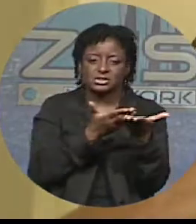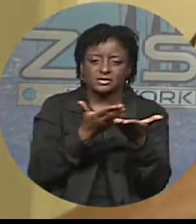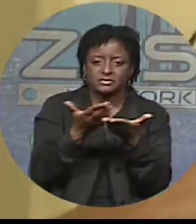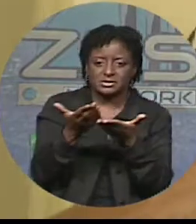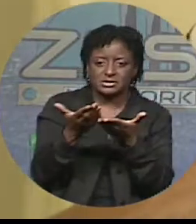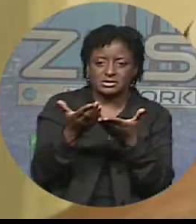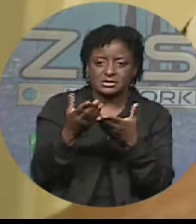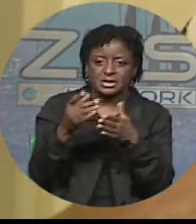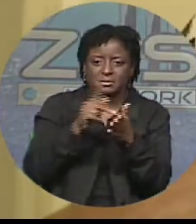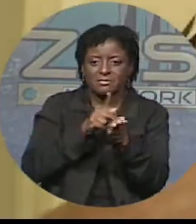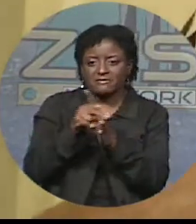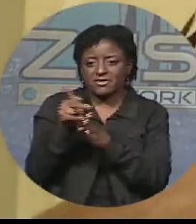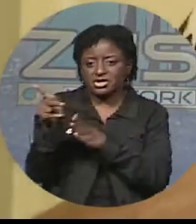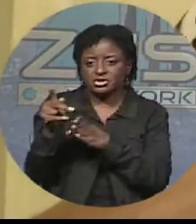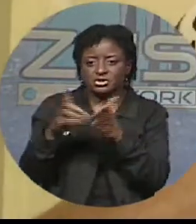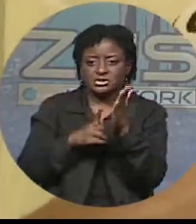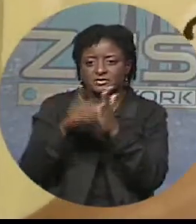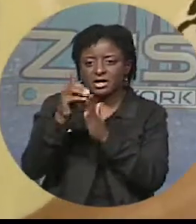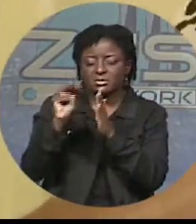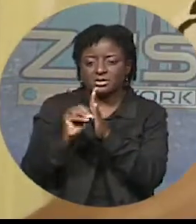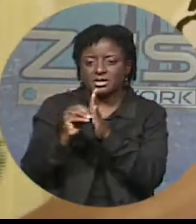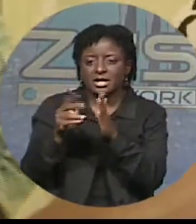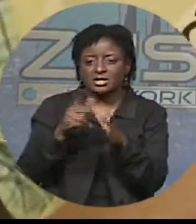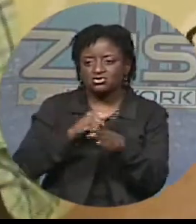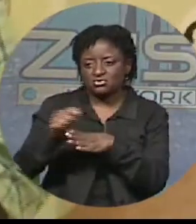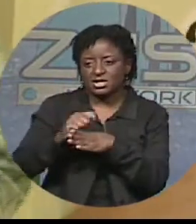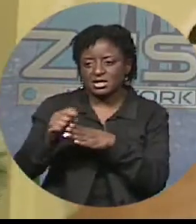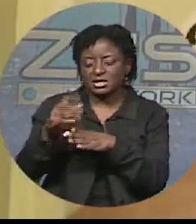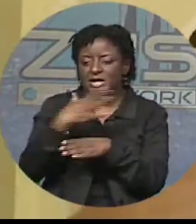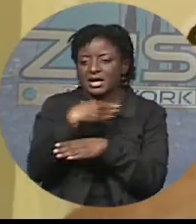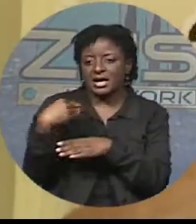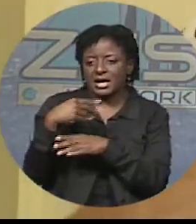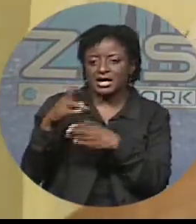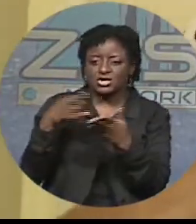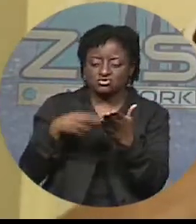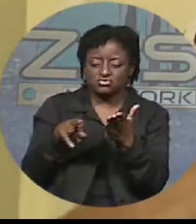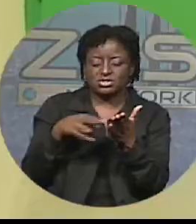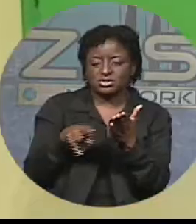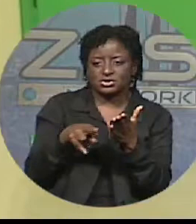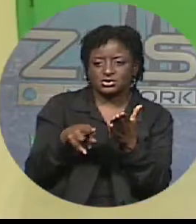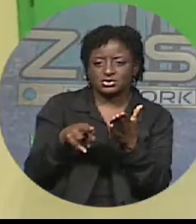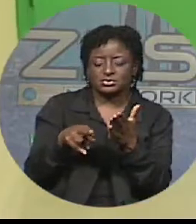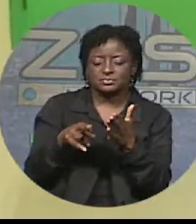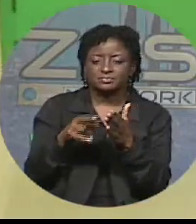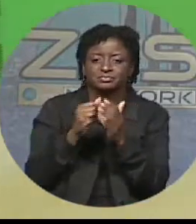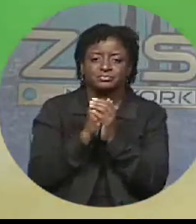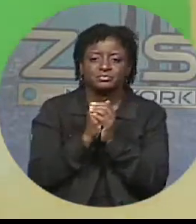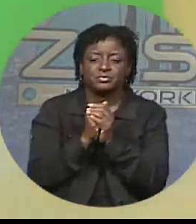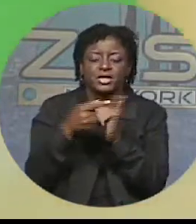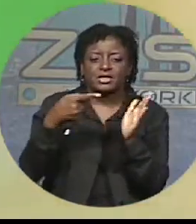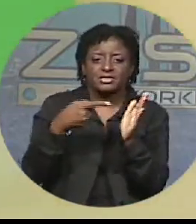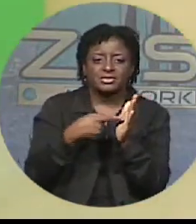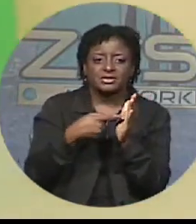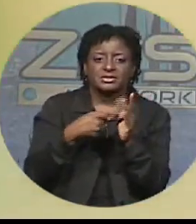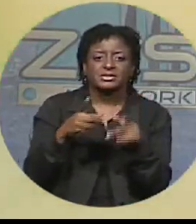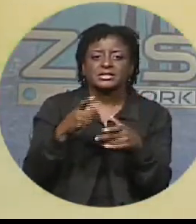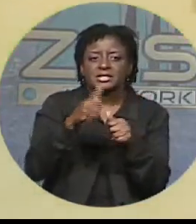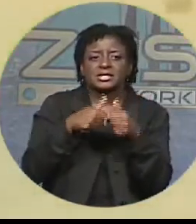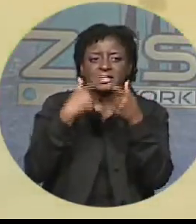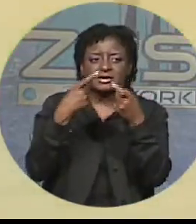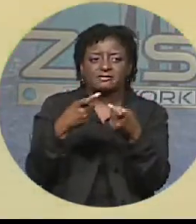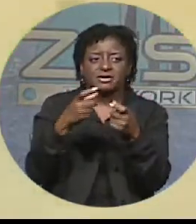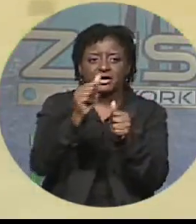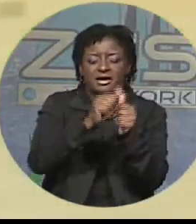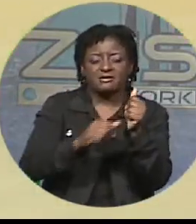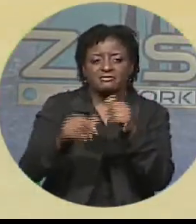have professional development and training, and also research. So this is the whole gamut. And this is giving every child a